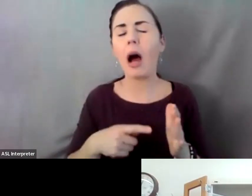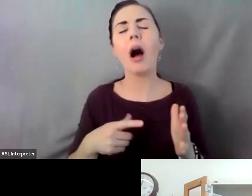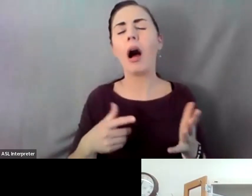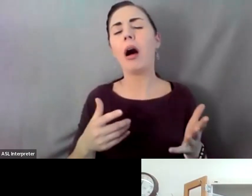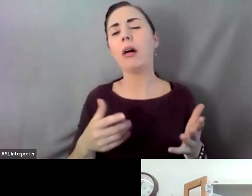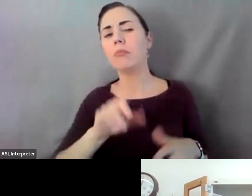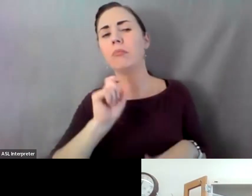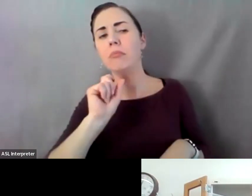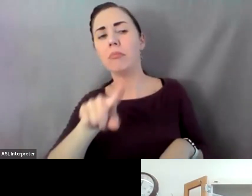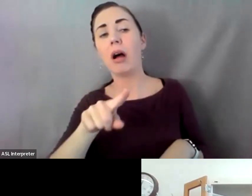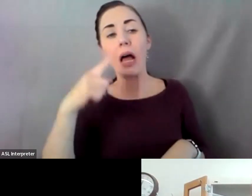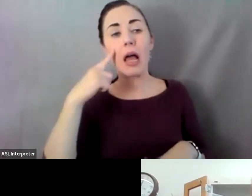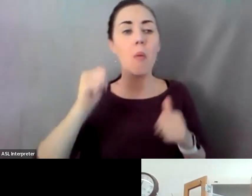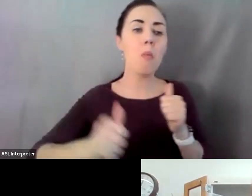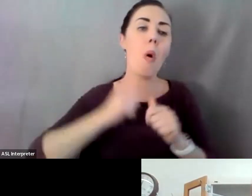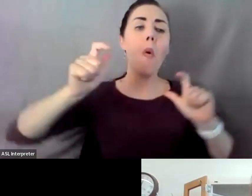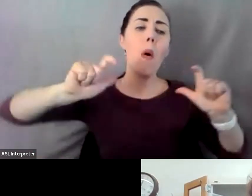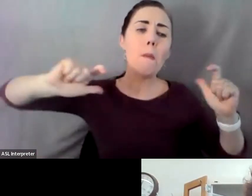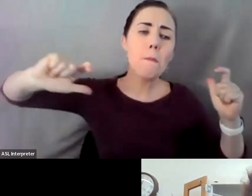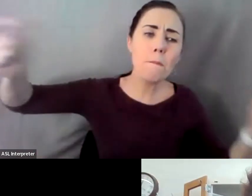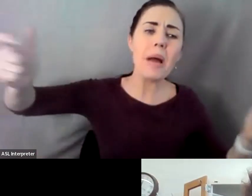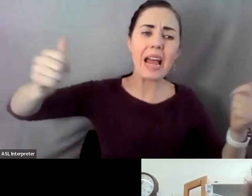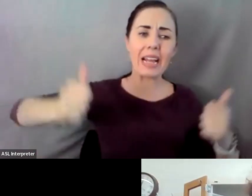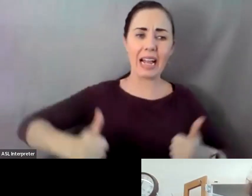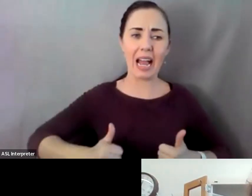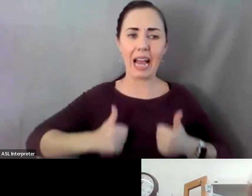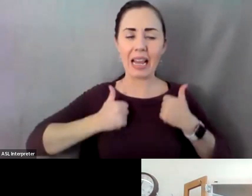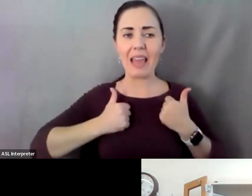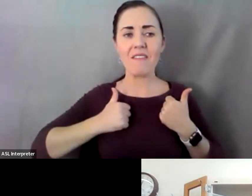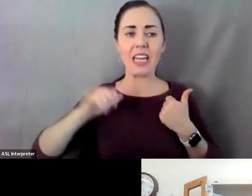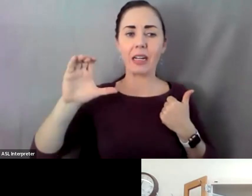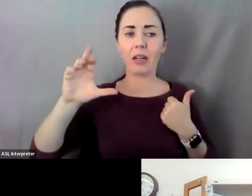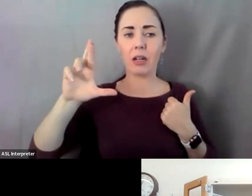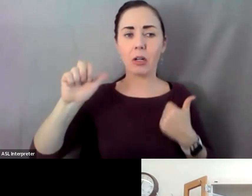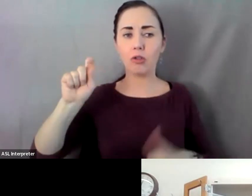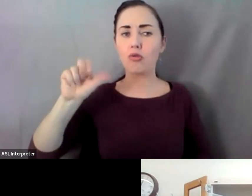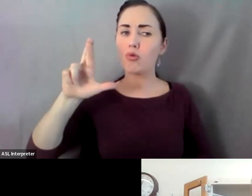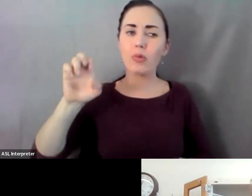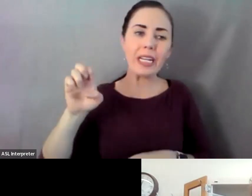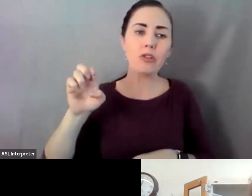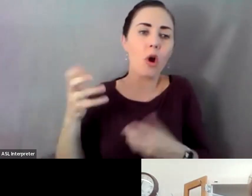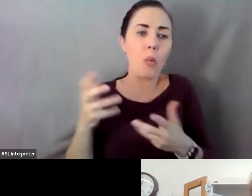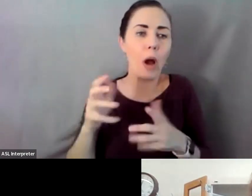do you think the biggest living creature is? And you can put some of the answers in the chat.